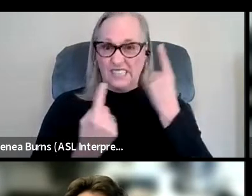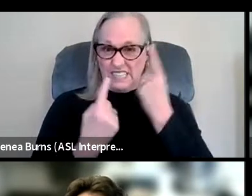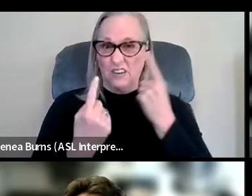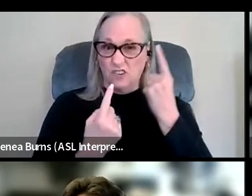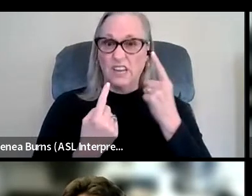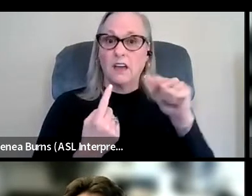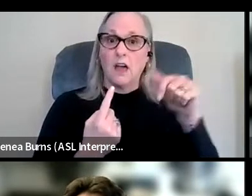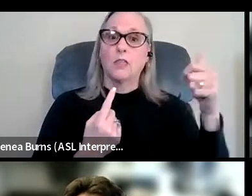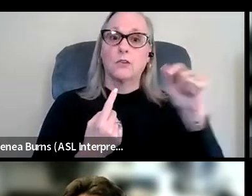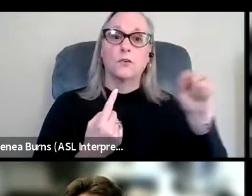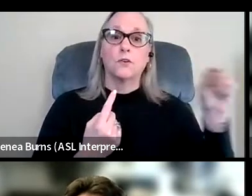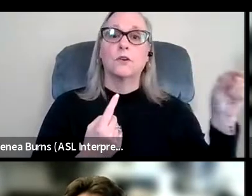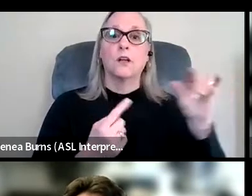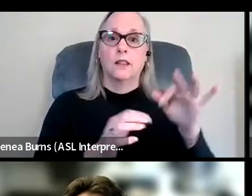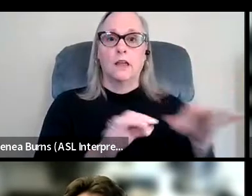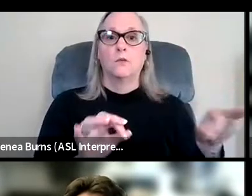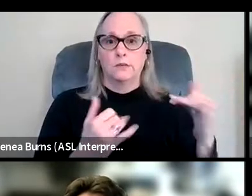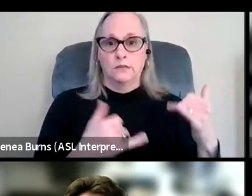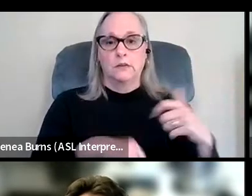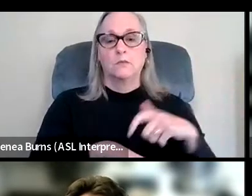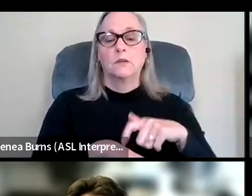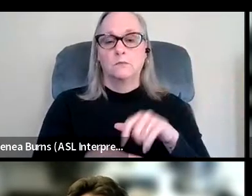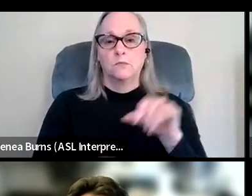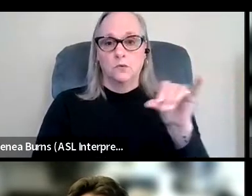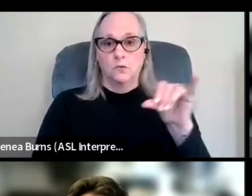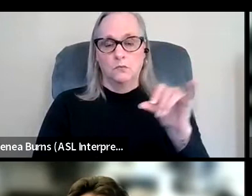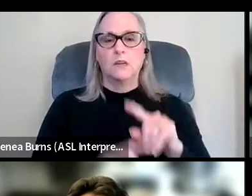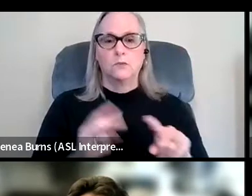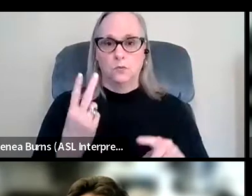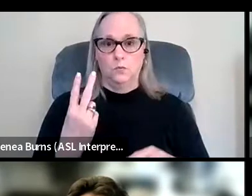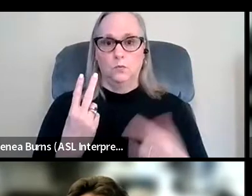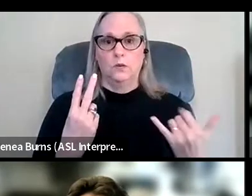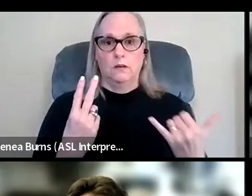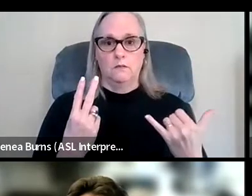at this point. Do